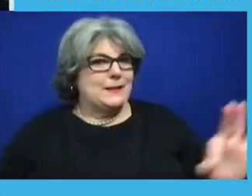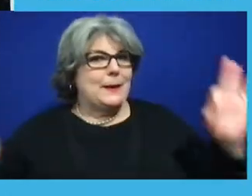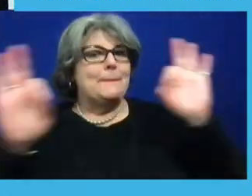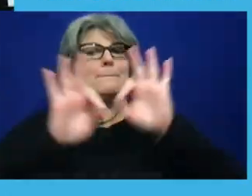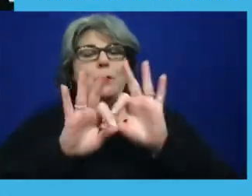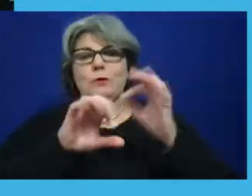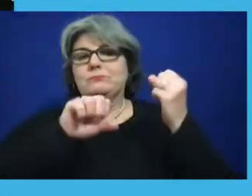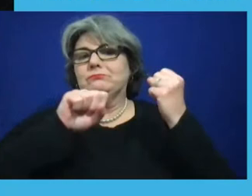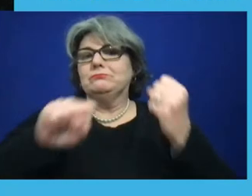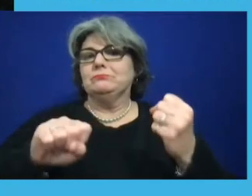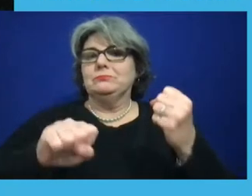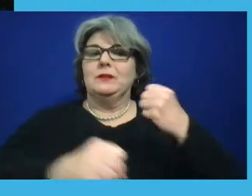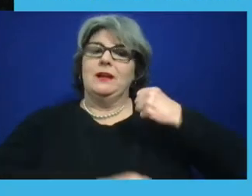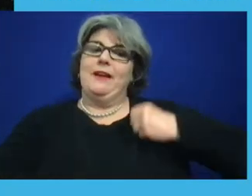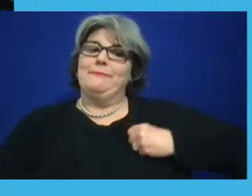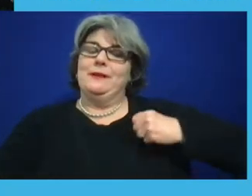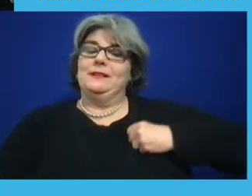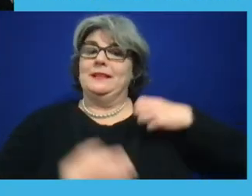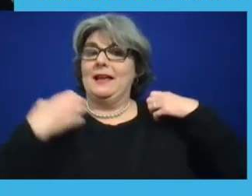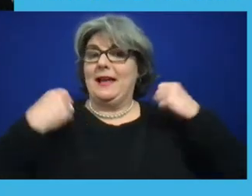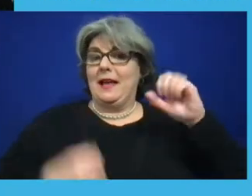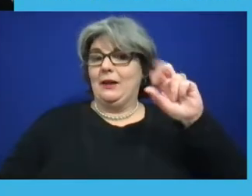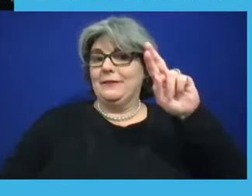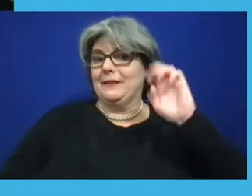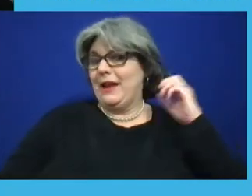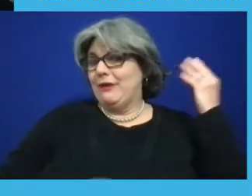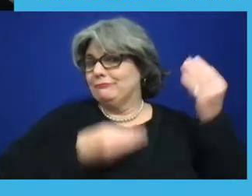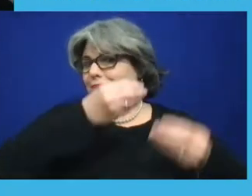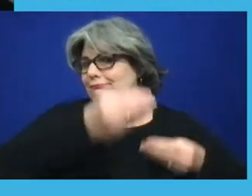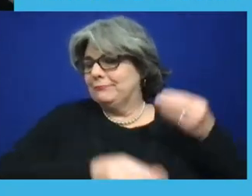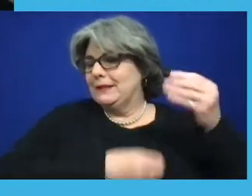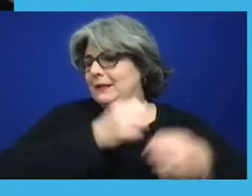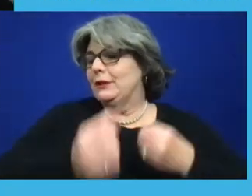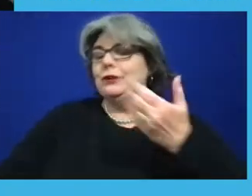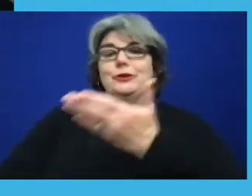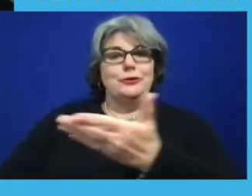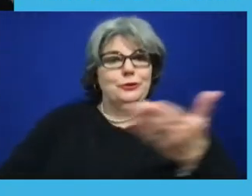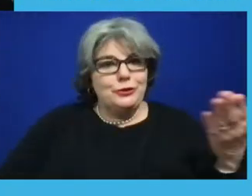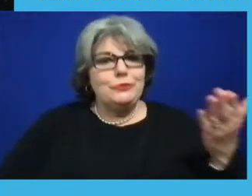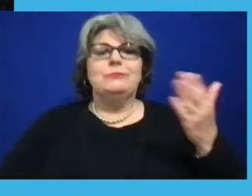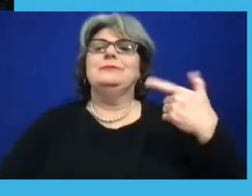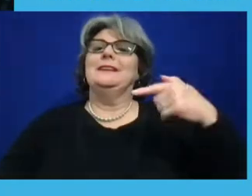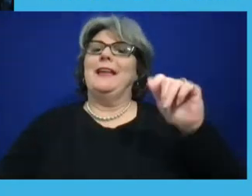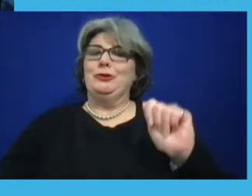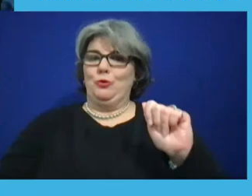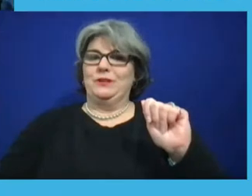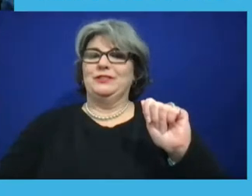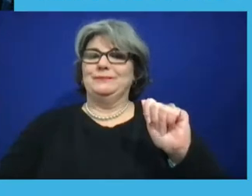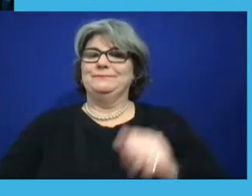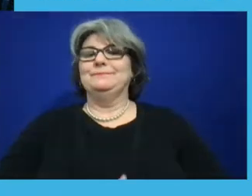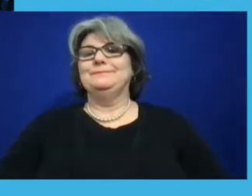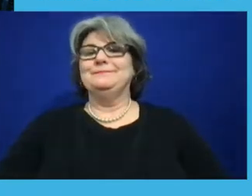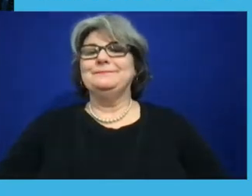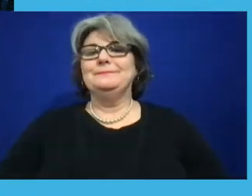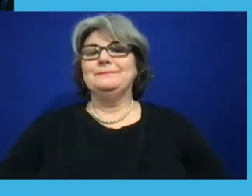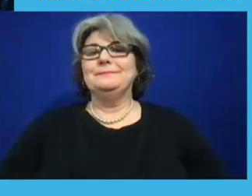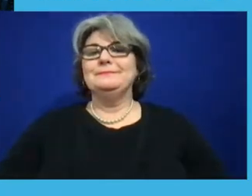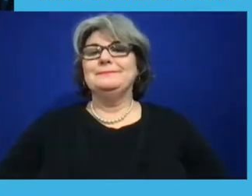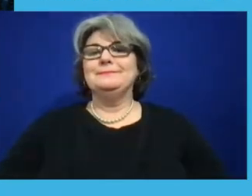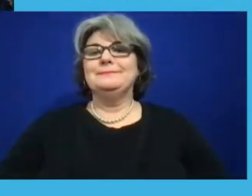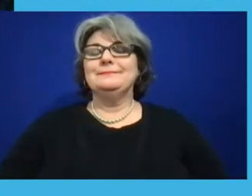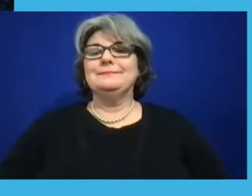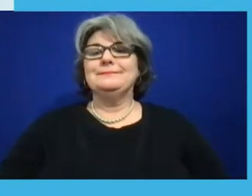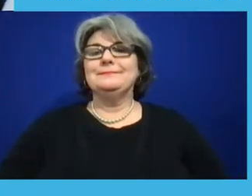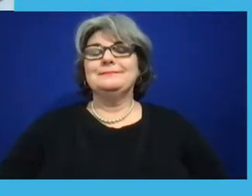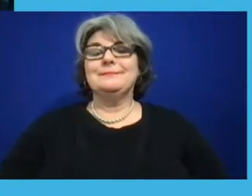Without you, Georgia, we would not have passed the most significant strengthening of veterans' health care in a generation. You did